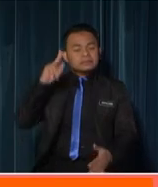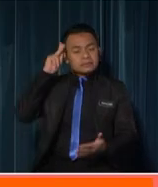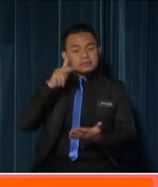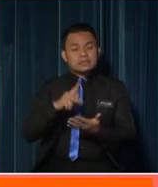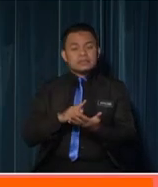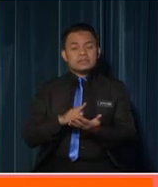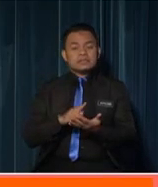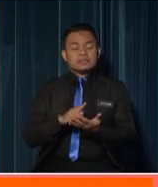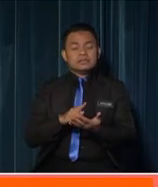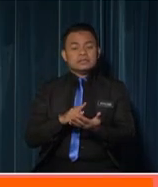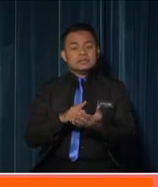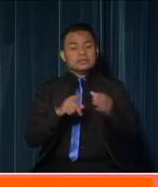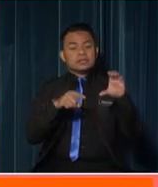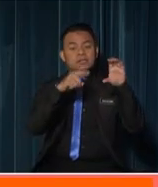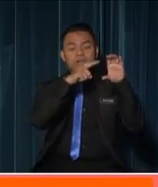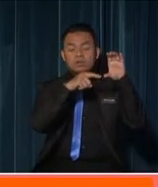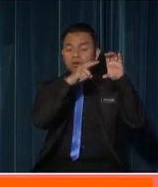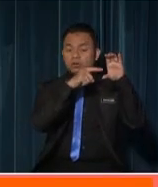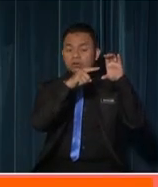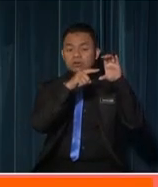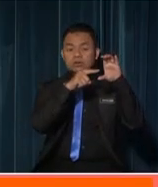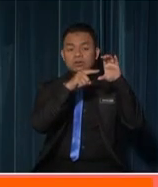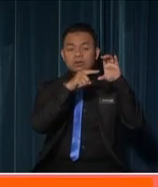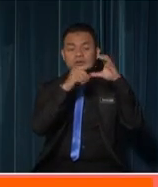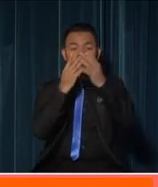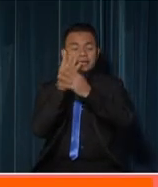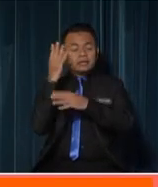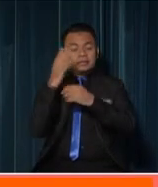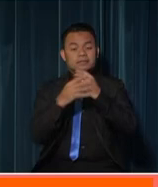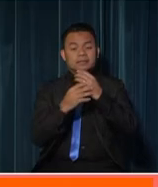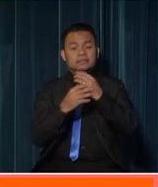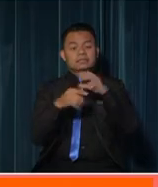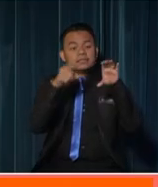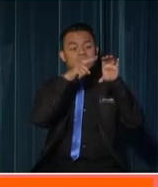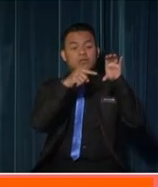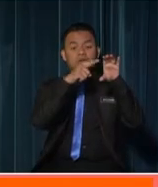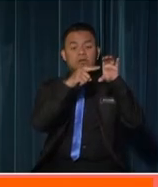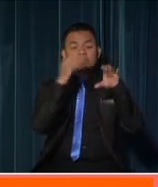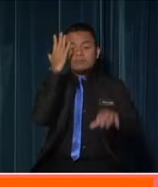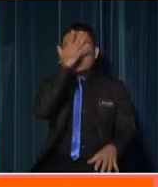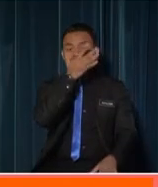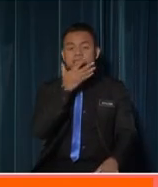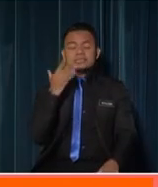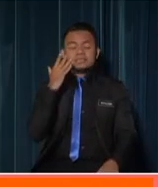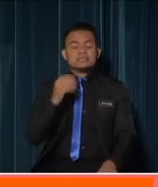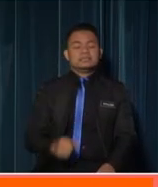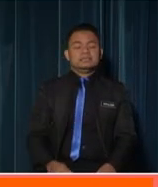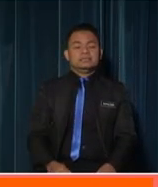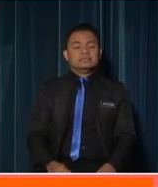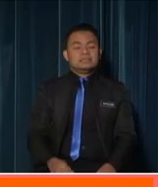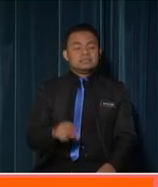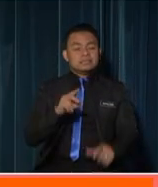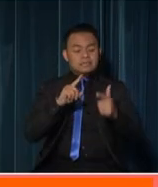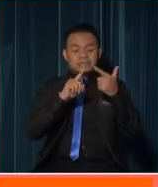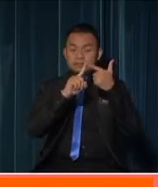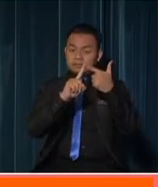identify the clock hand on the clock face. Second,